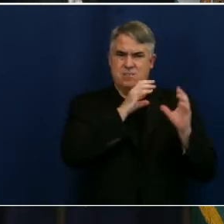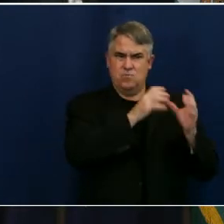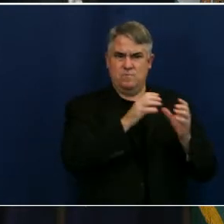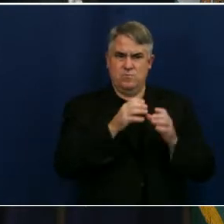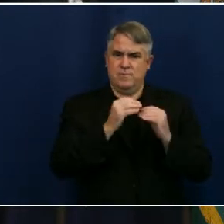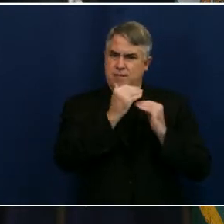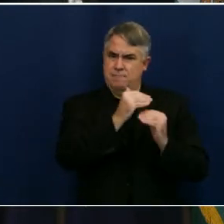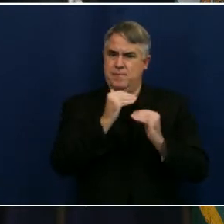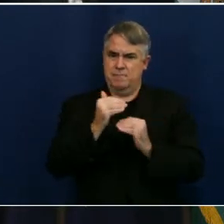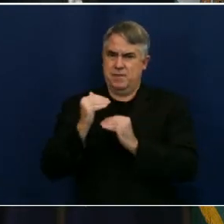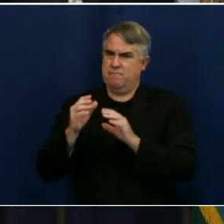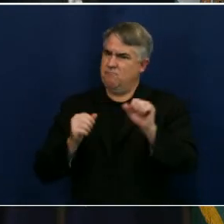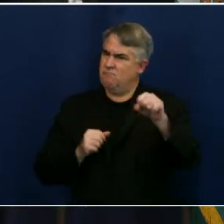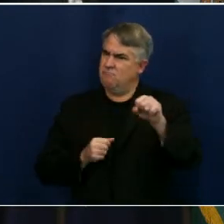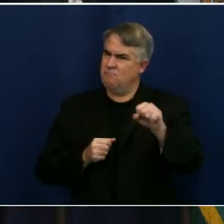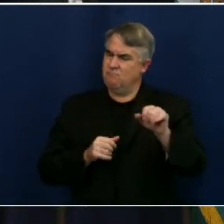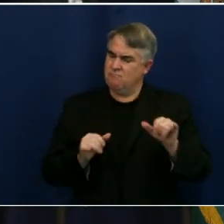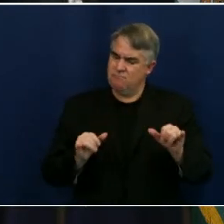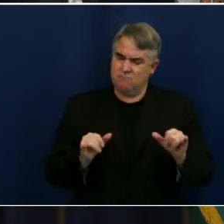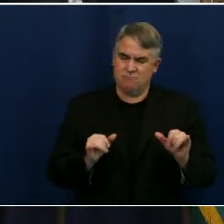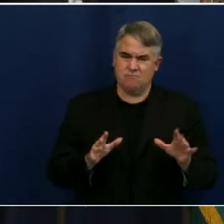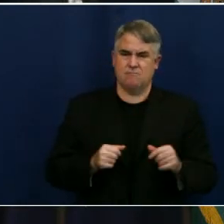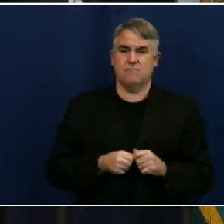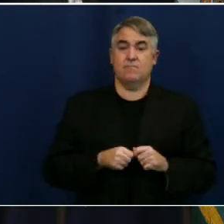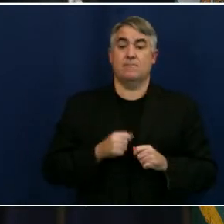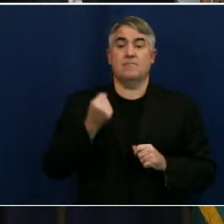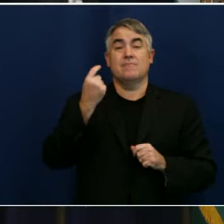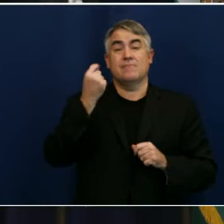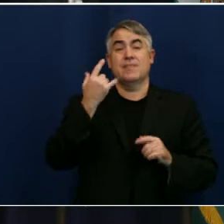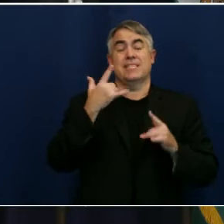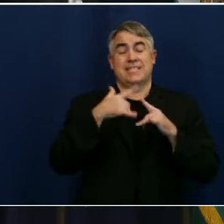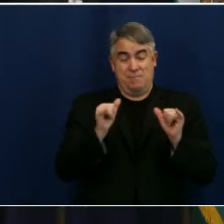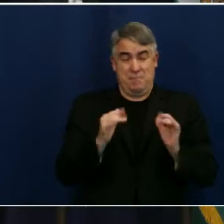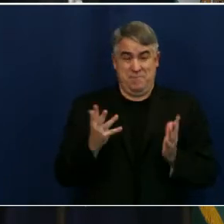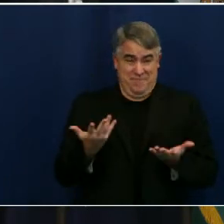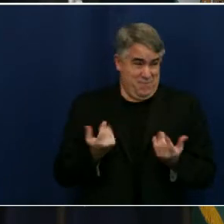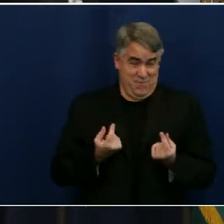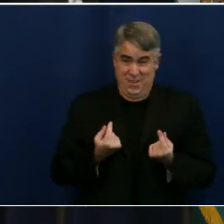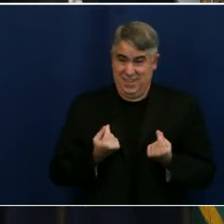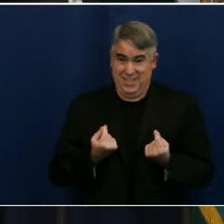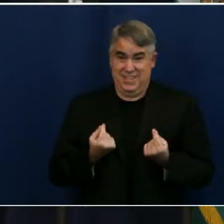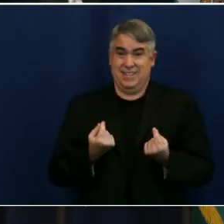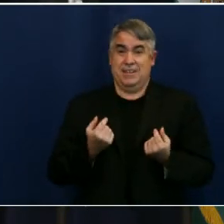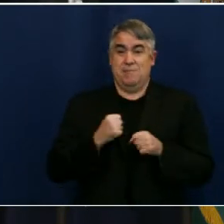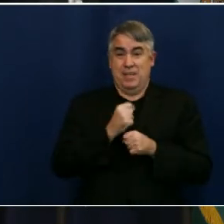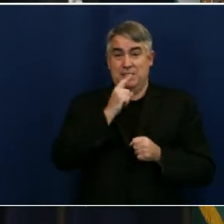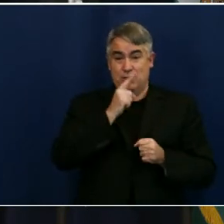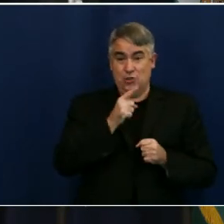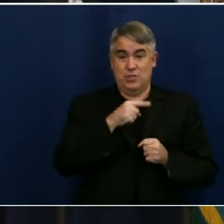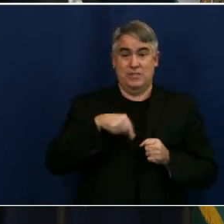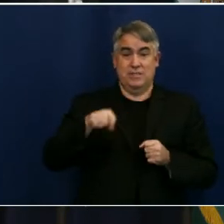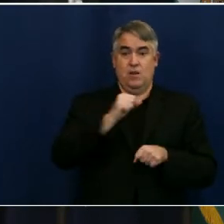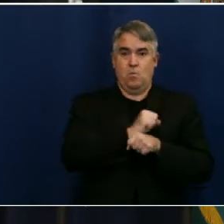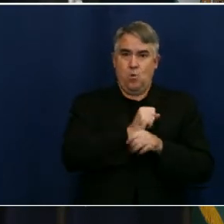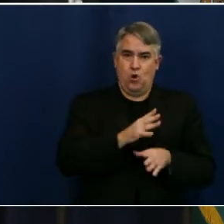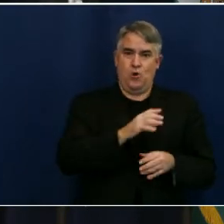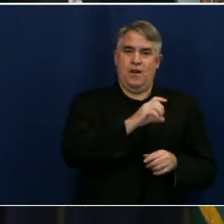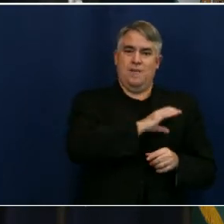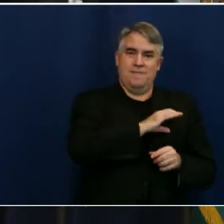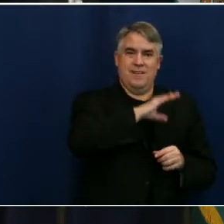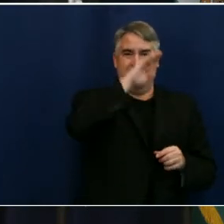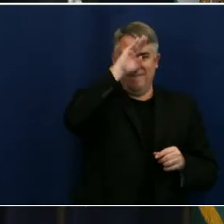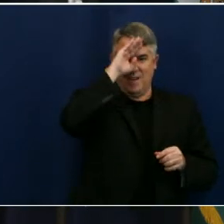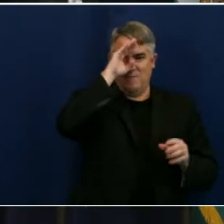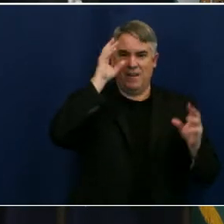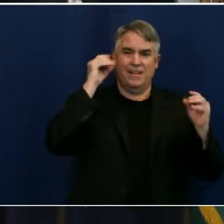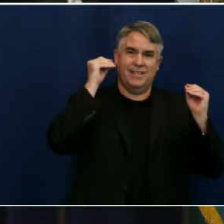prioritization. We are continuing to do that, but we will also make sure that key essential workers that need to be vaccinated will also be